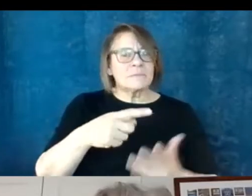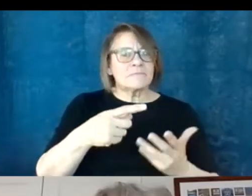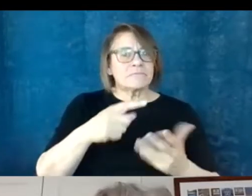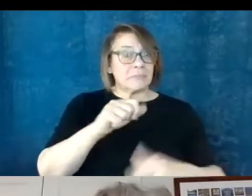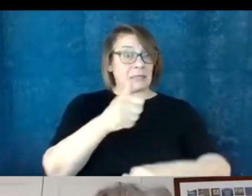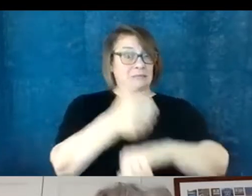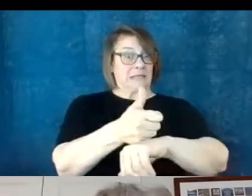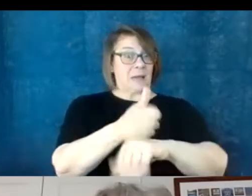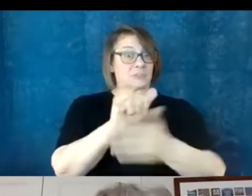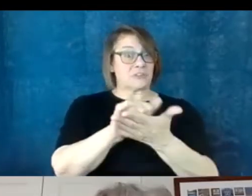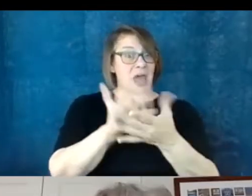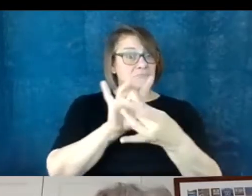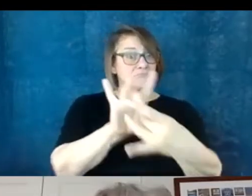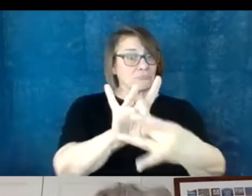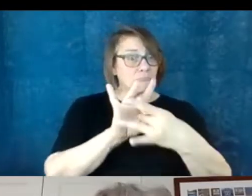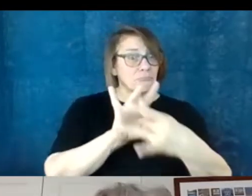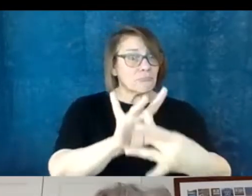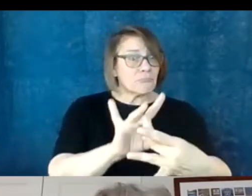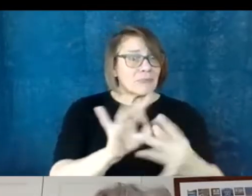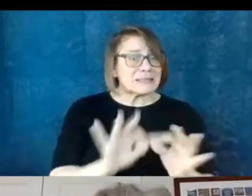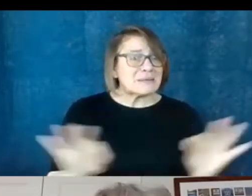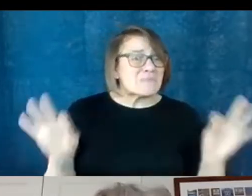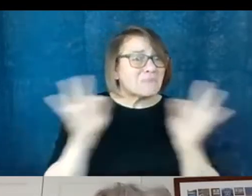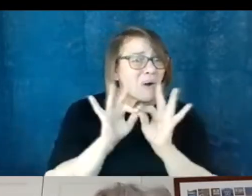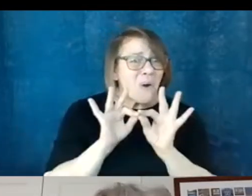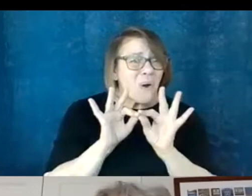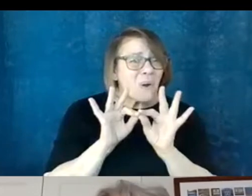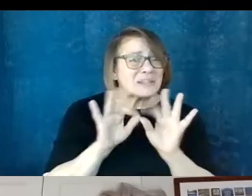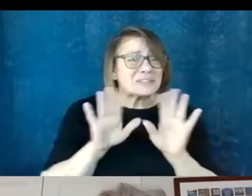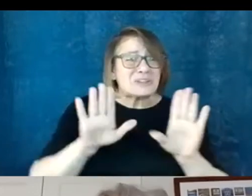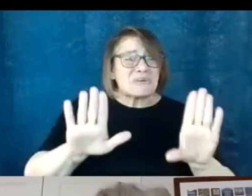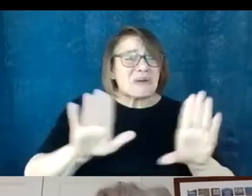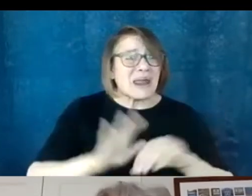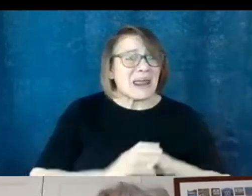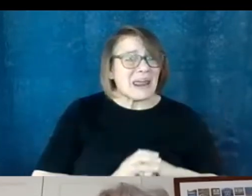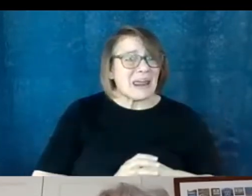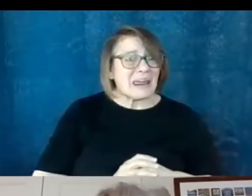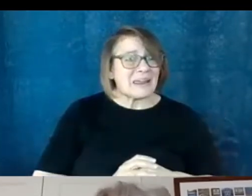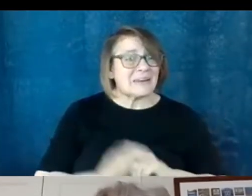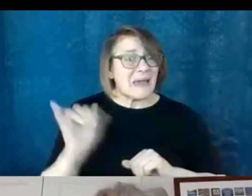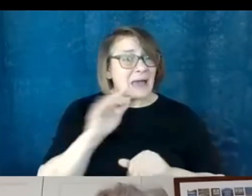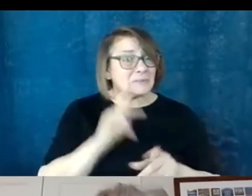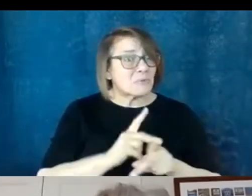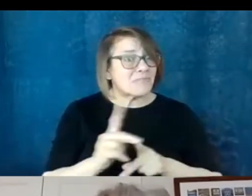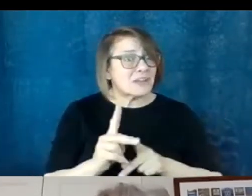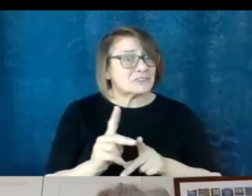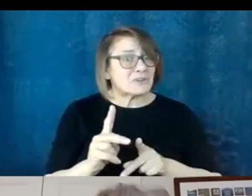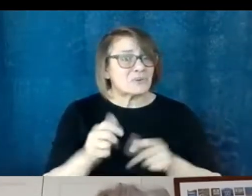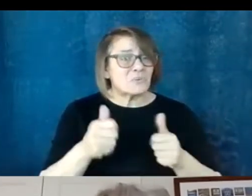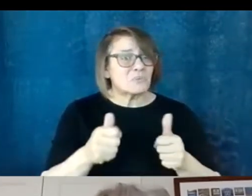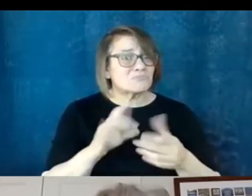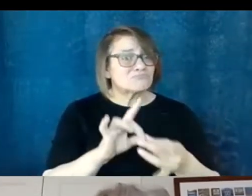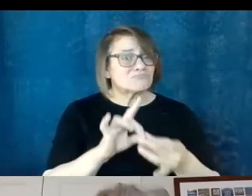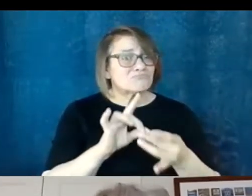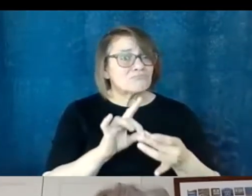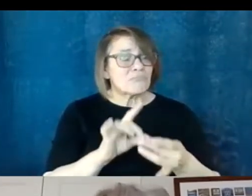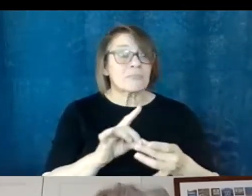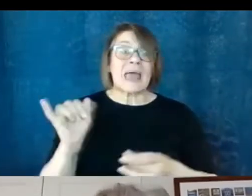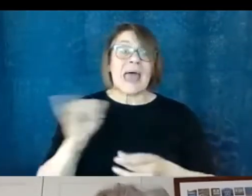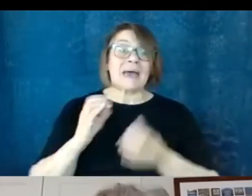establishing that relationship is golden as a professional. As a